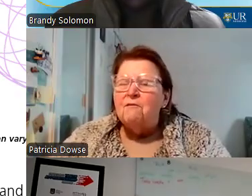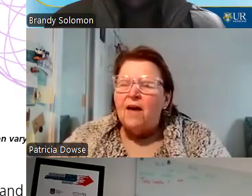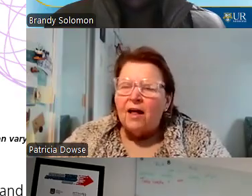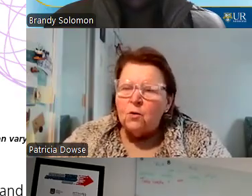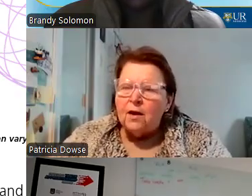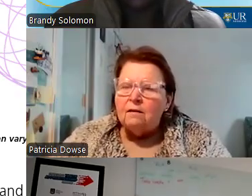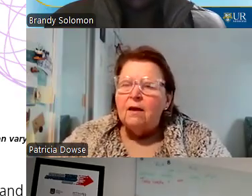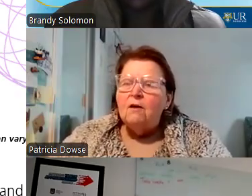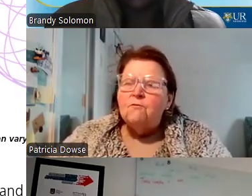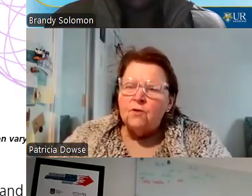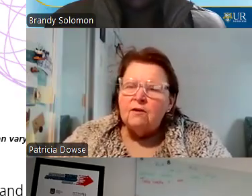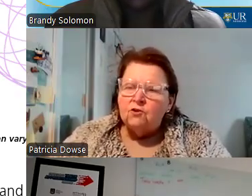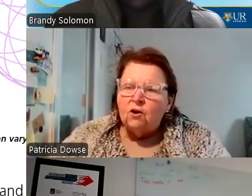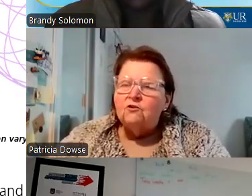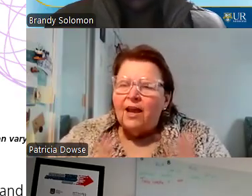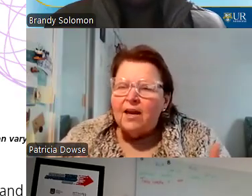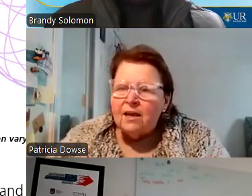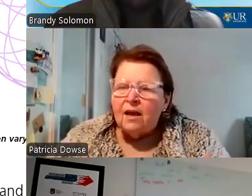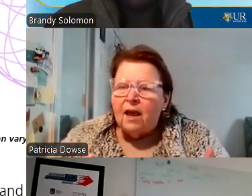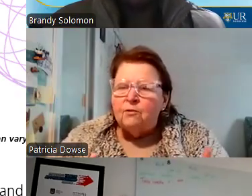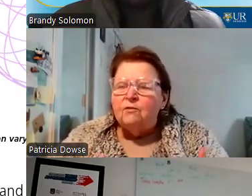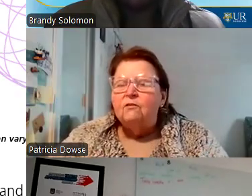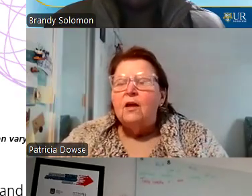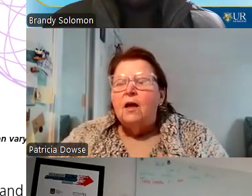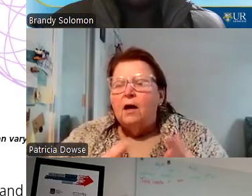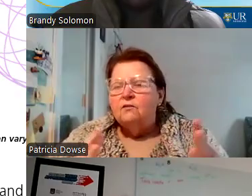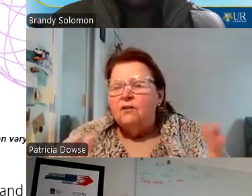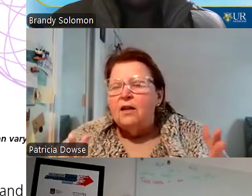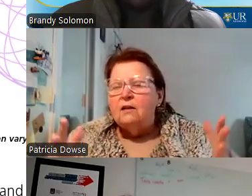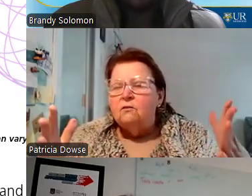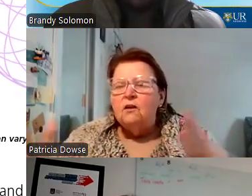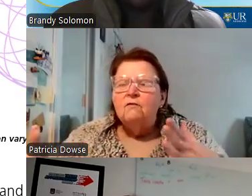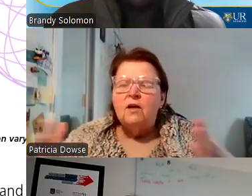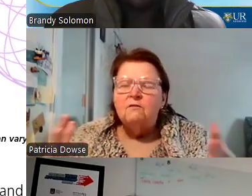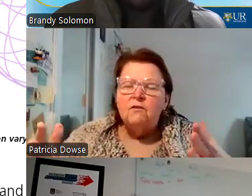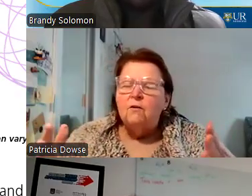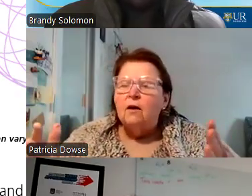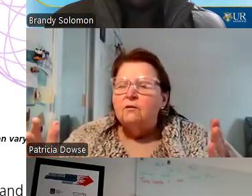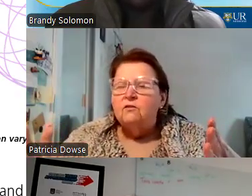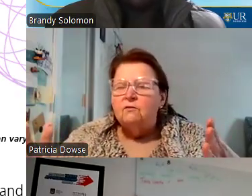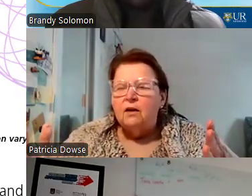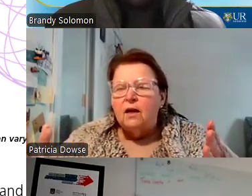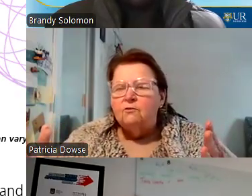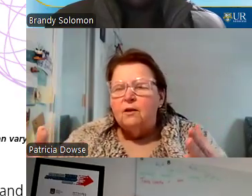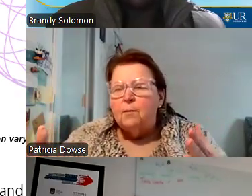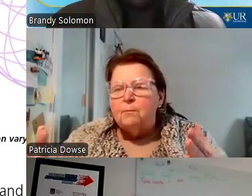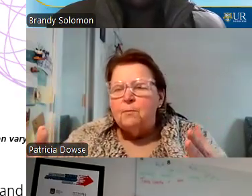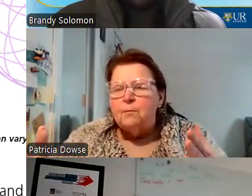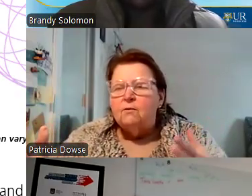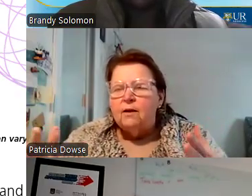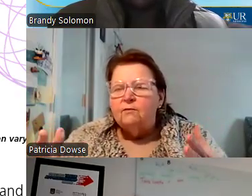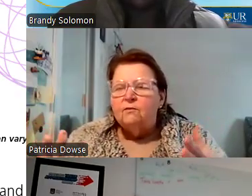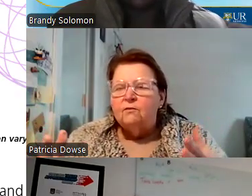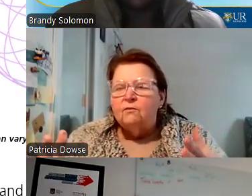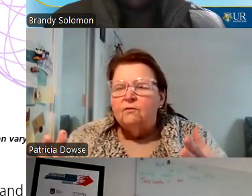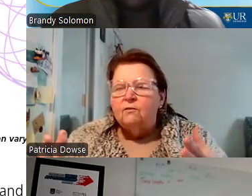come evaluate free of charge any business setting to see if they can figure out assistive technology that might be needed